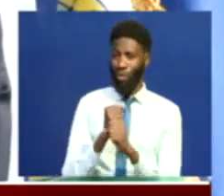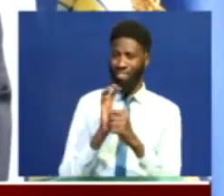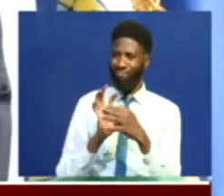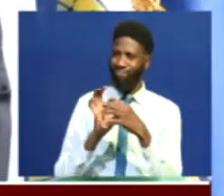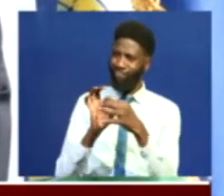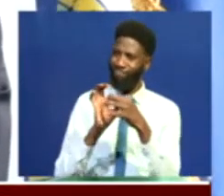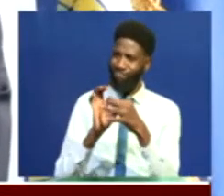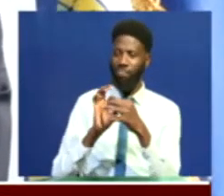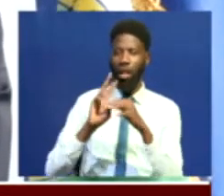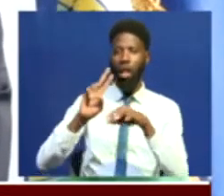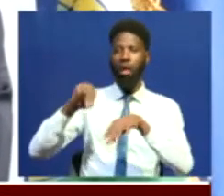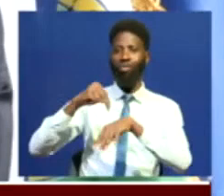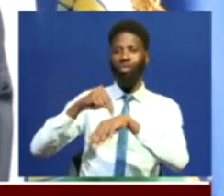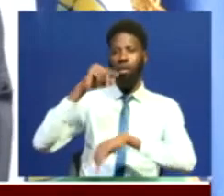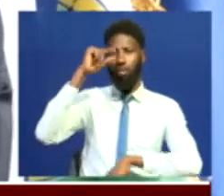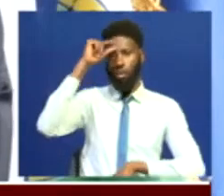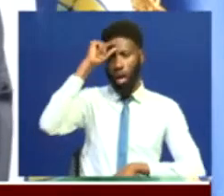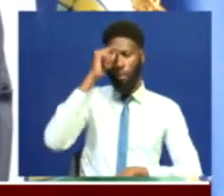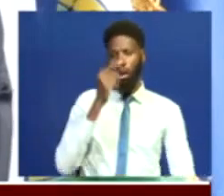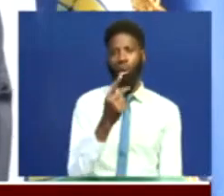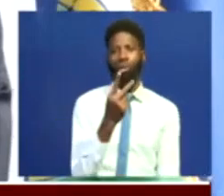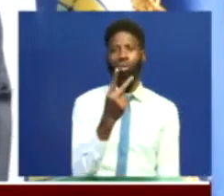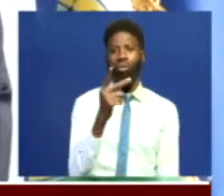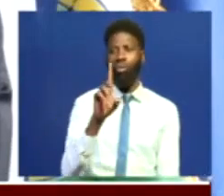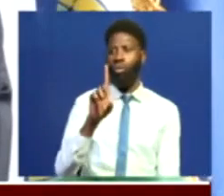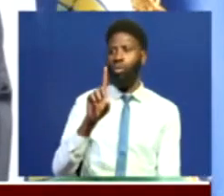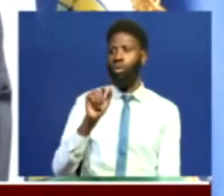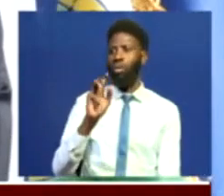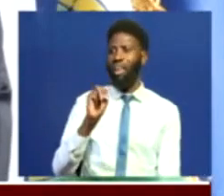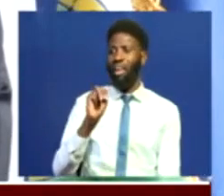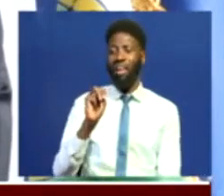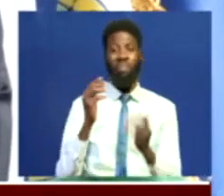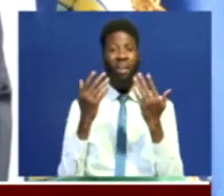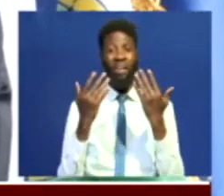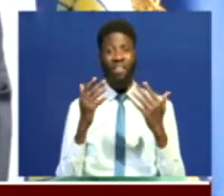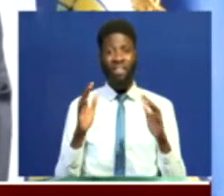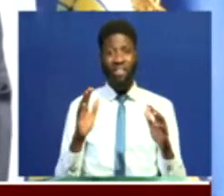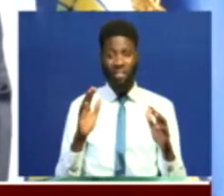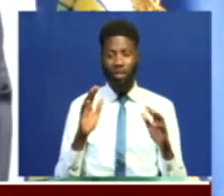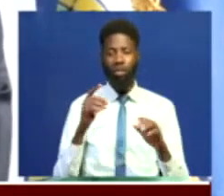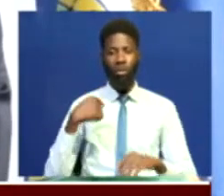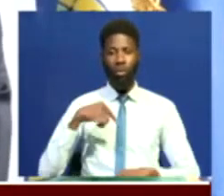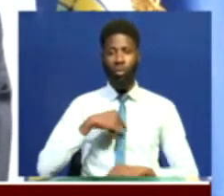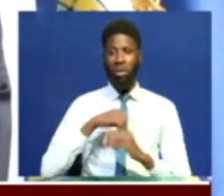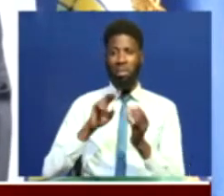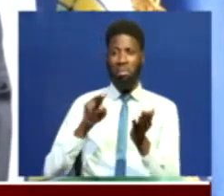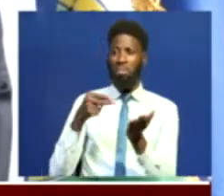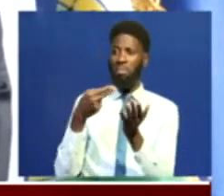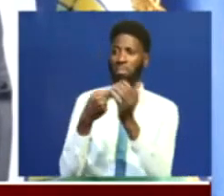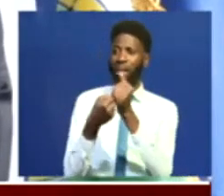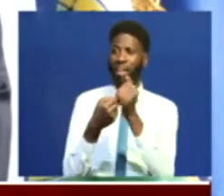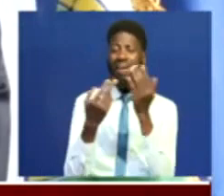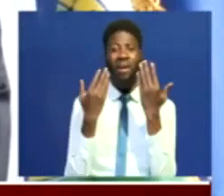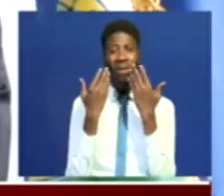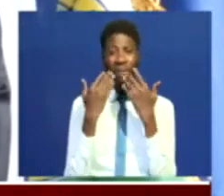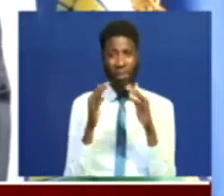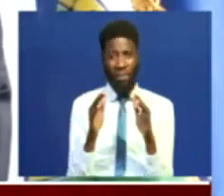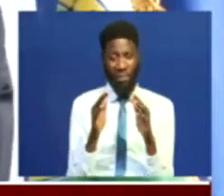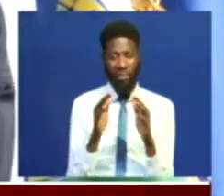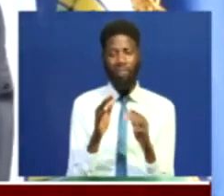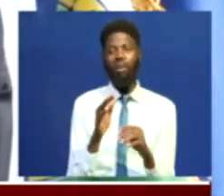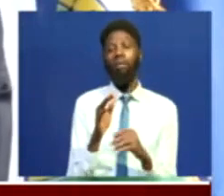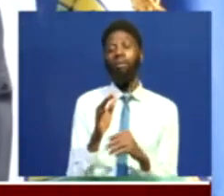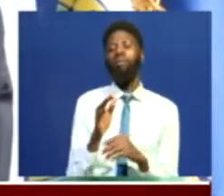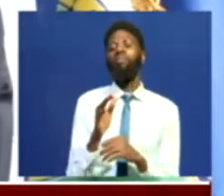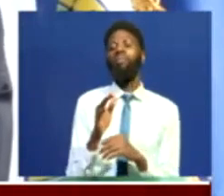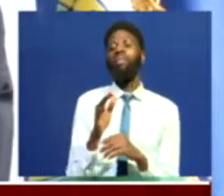them two dams which we have conceptualized in the partnership with them on their 100 or 1,000 dams that they want to do.